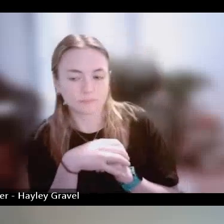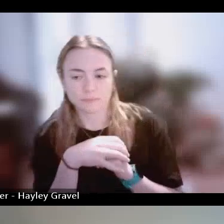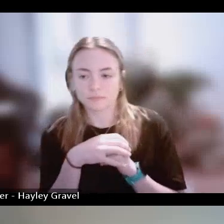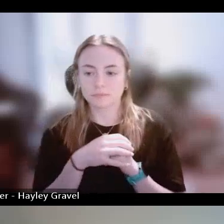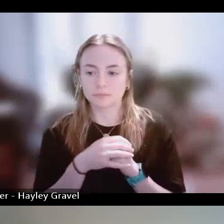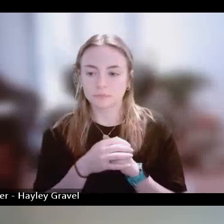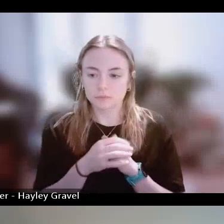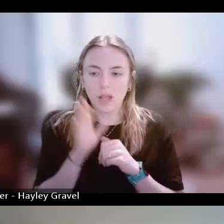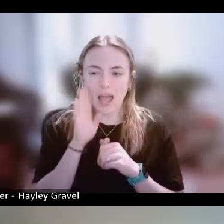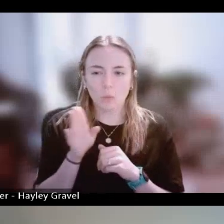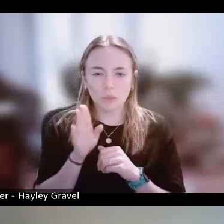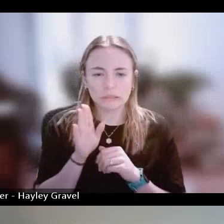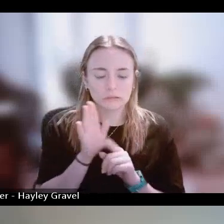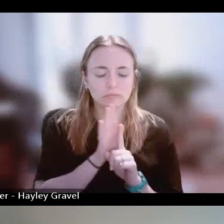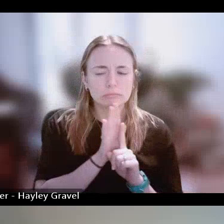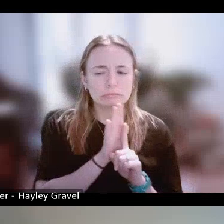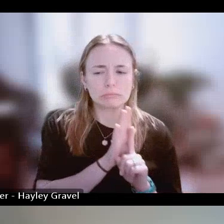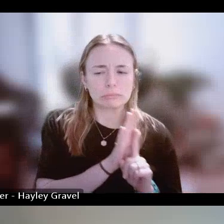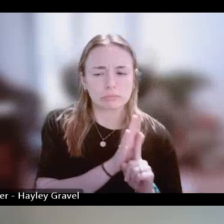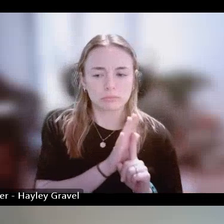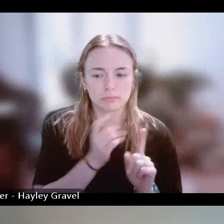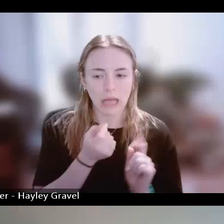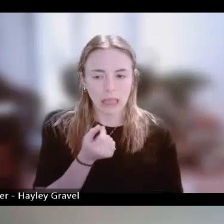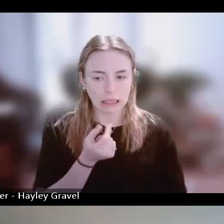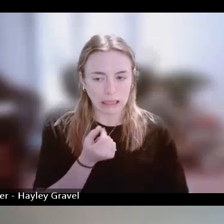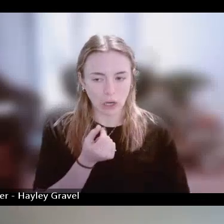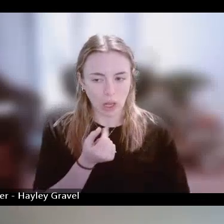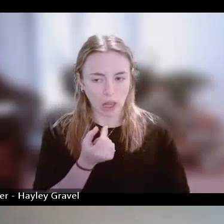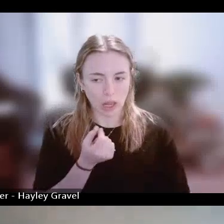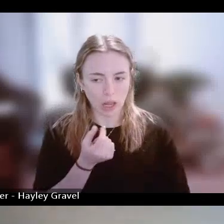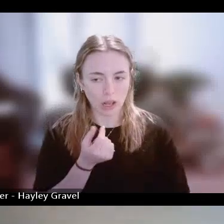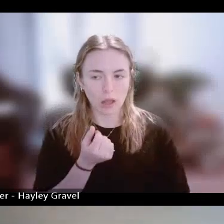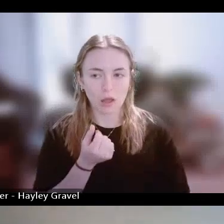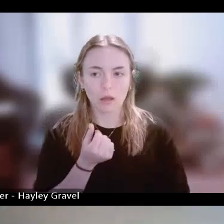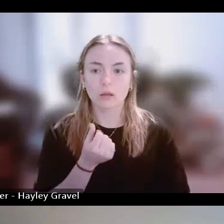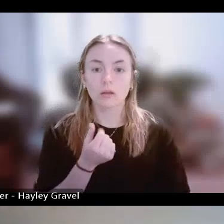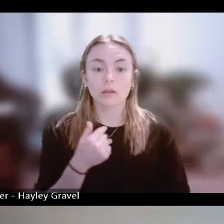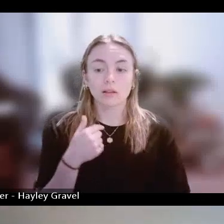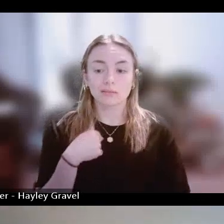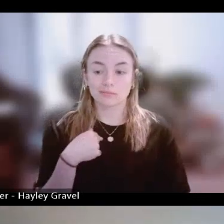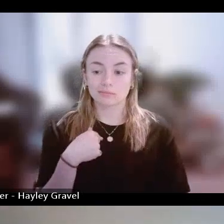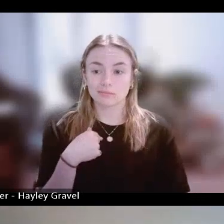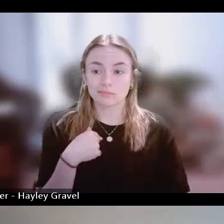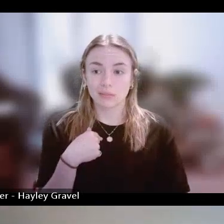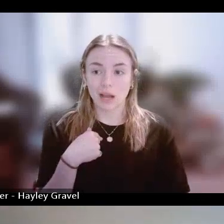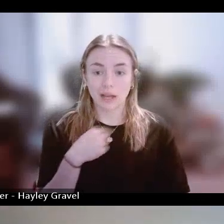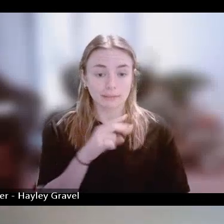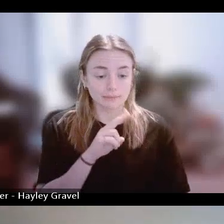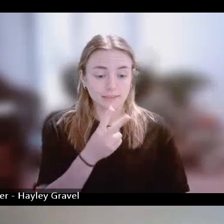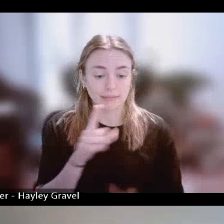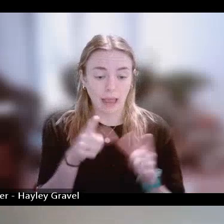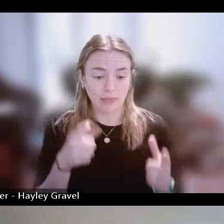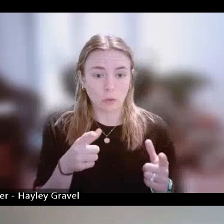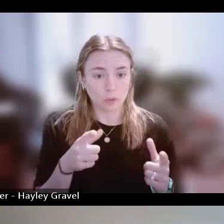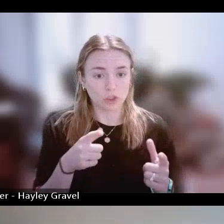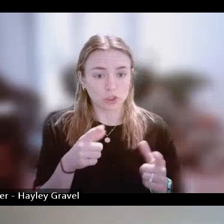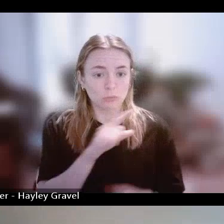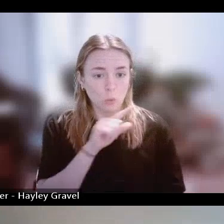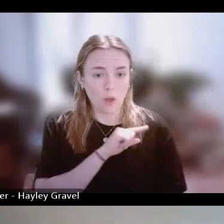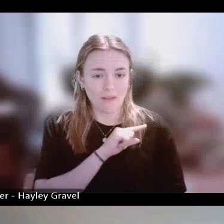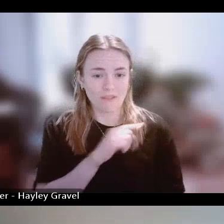push back just a little bit because I am qualified to teach English as a second language. And in the state